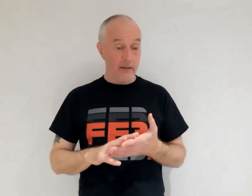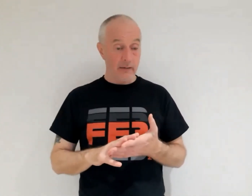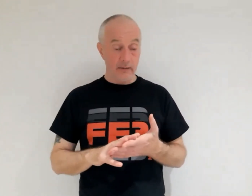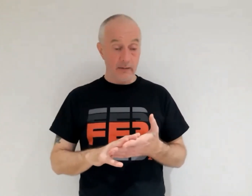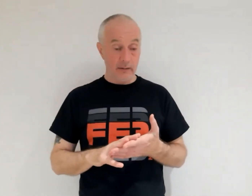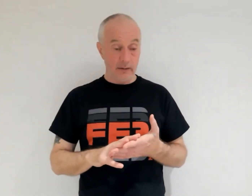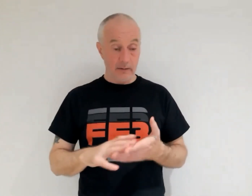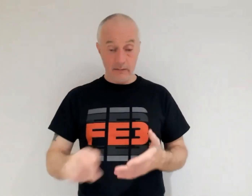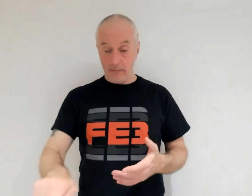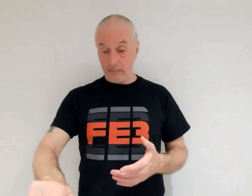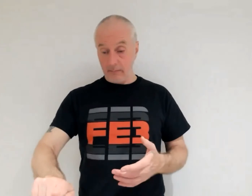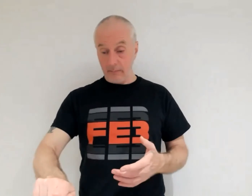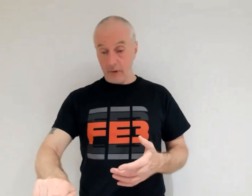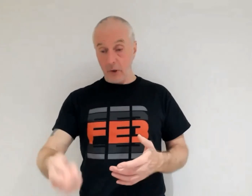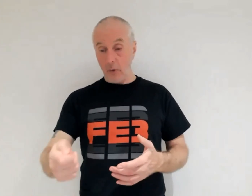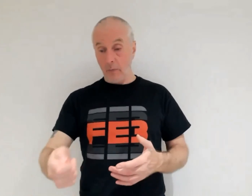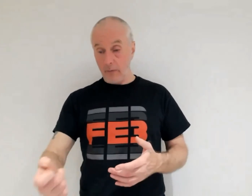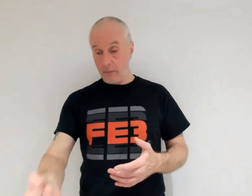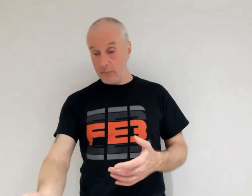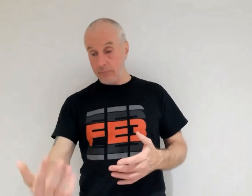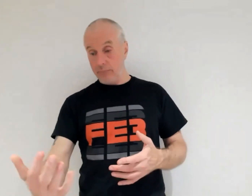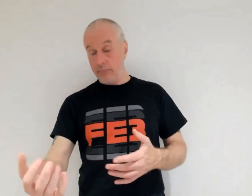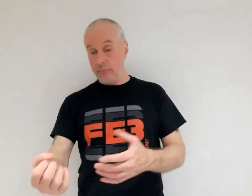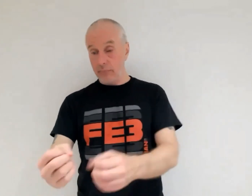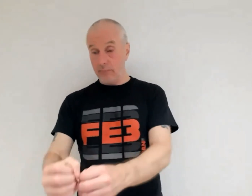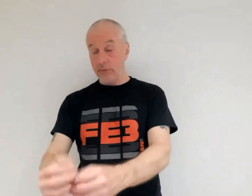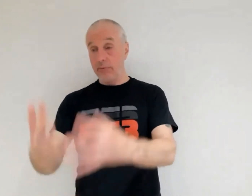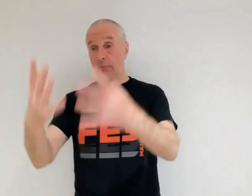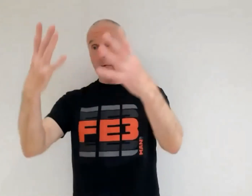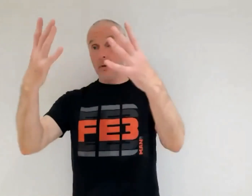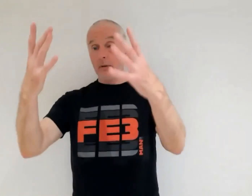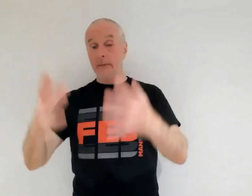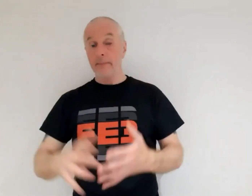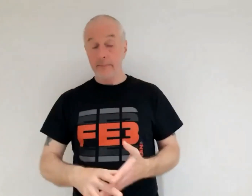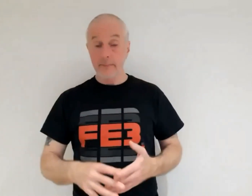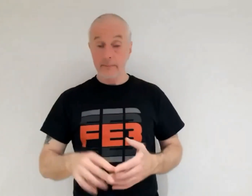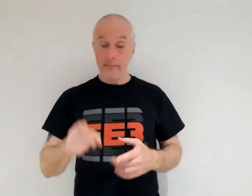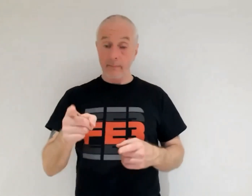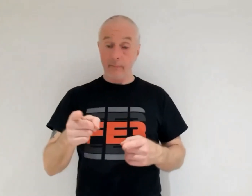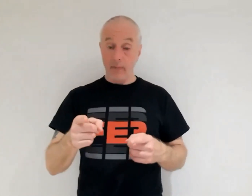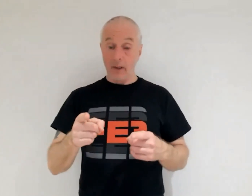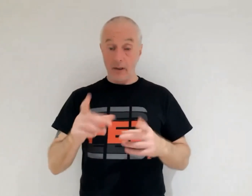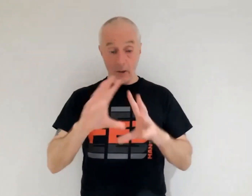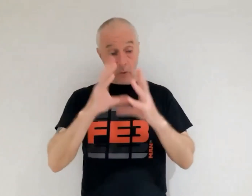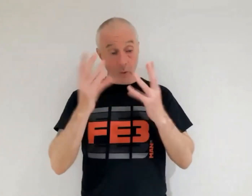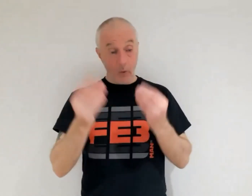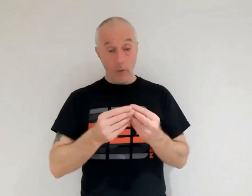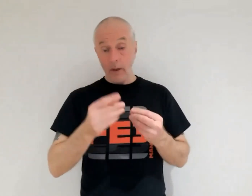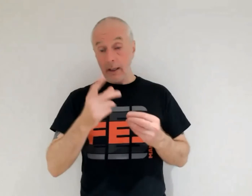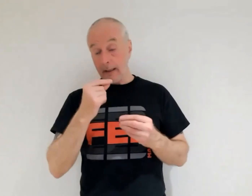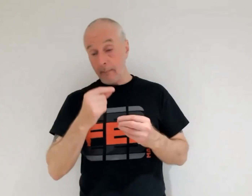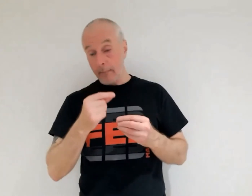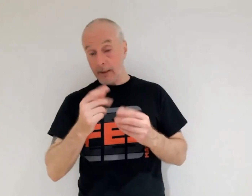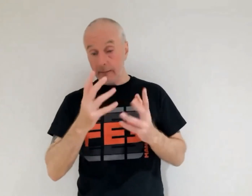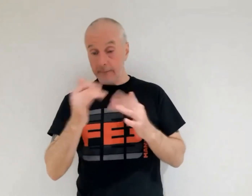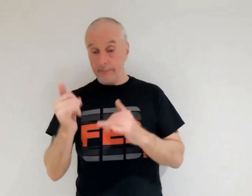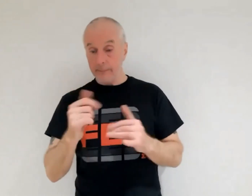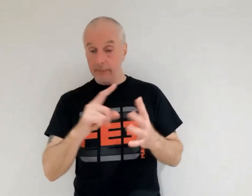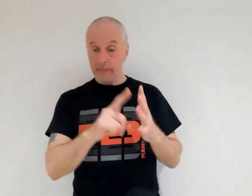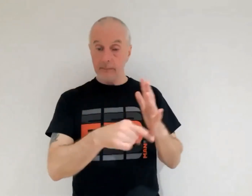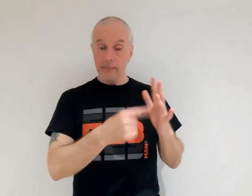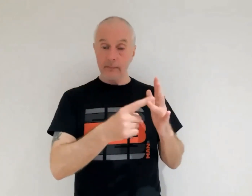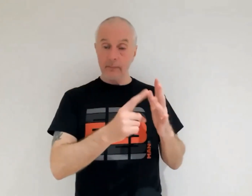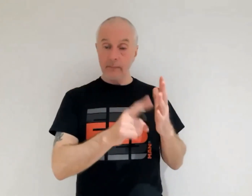or those kind of things. And all of those ignition sources can be measured in the joules. So you are sort of